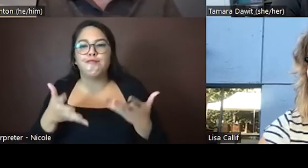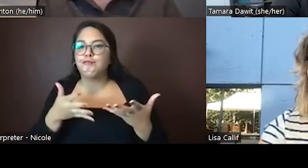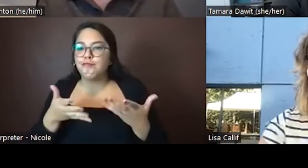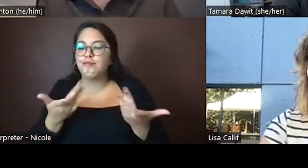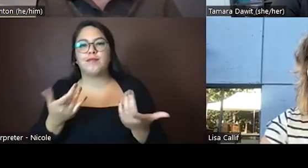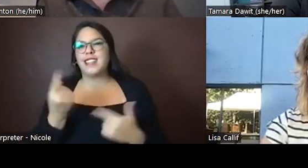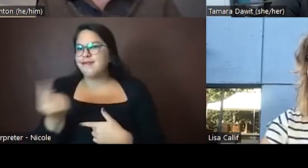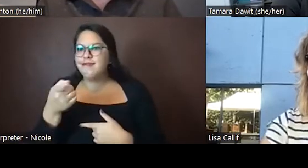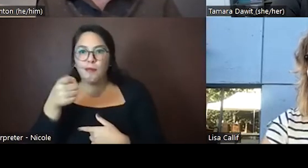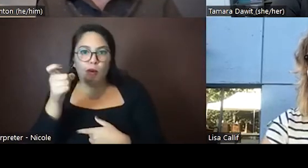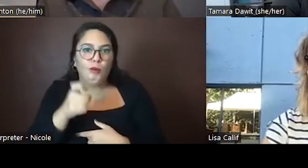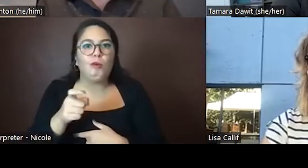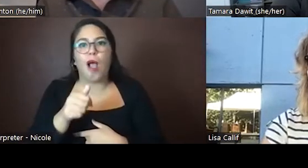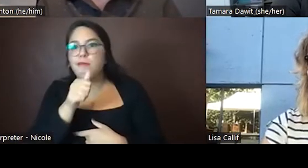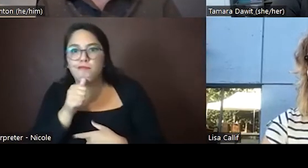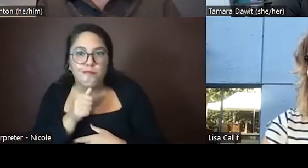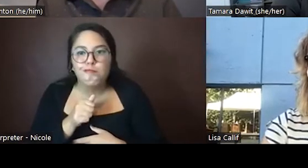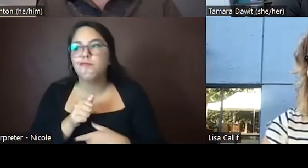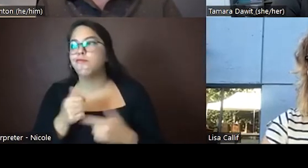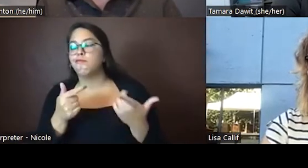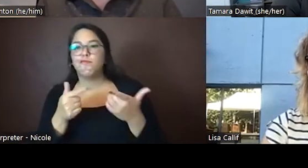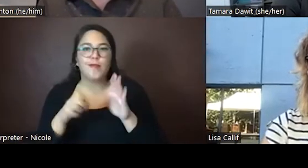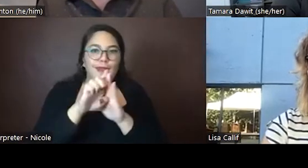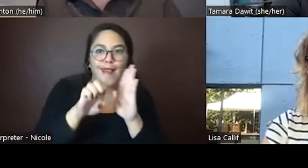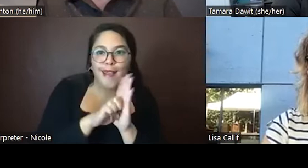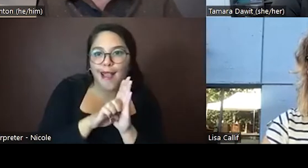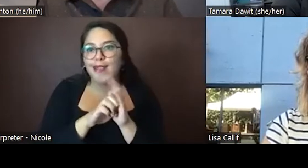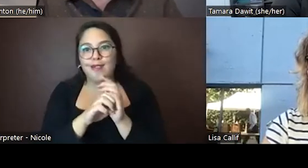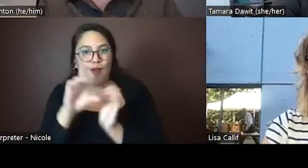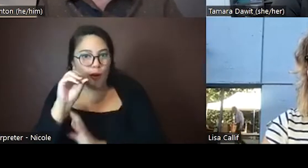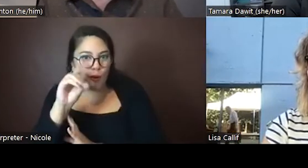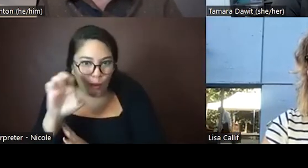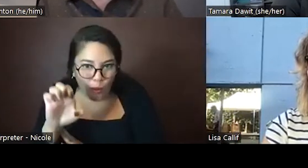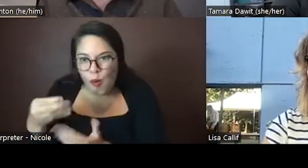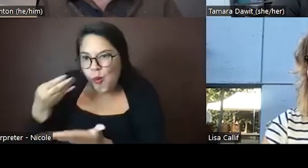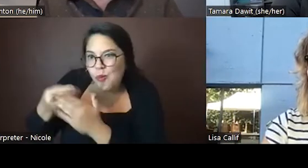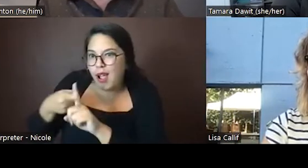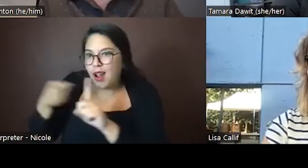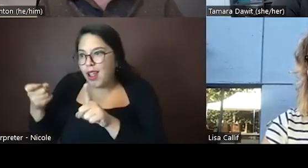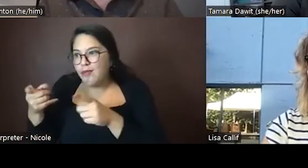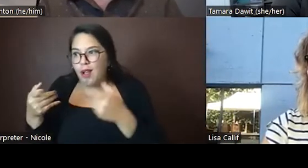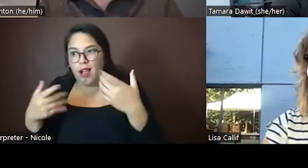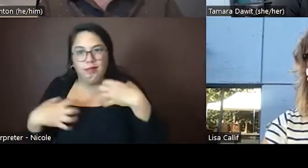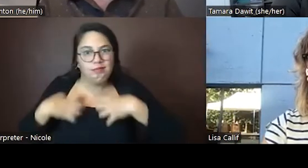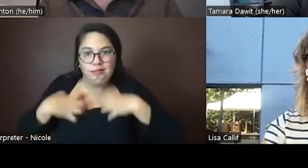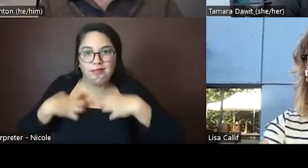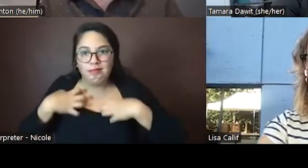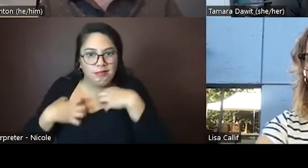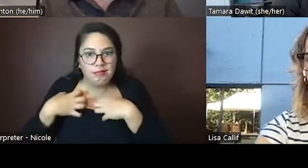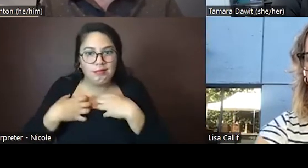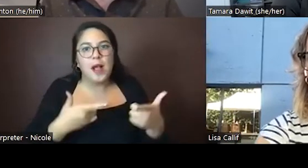deal with the ethical codes plus where the money comes from situation. Yeah, I mean, I think that it's